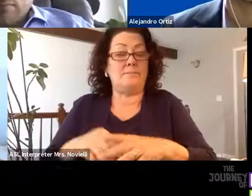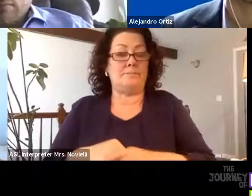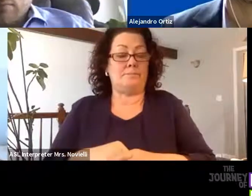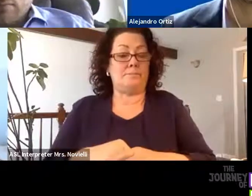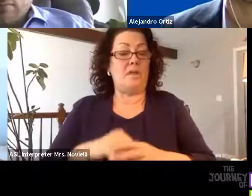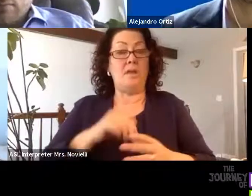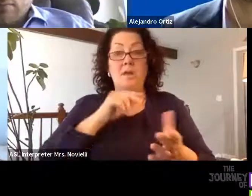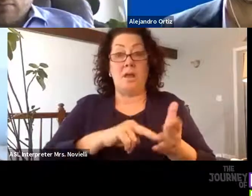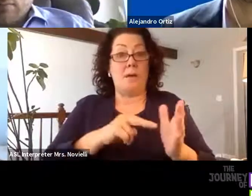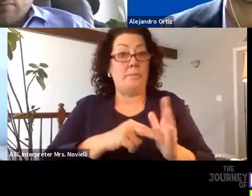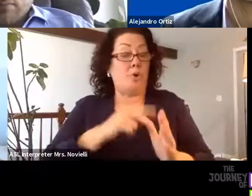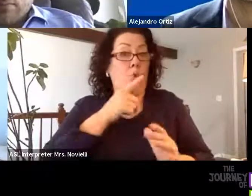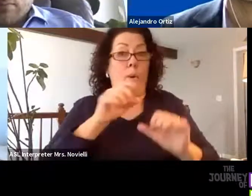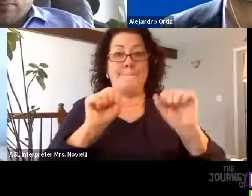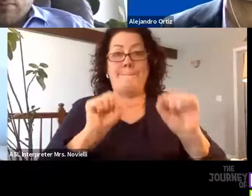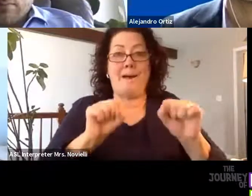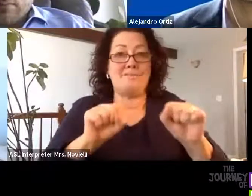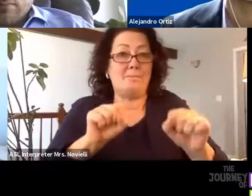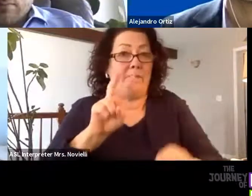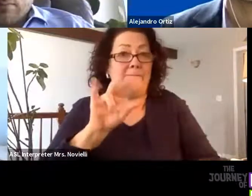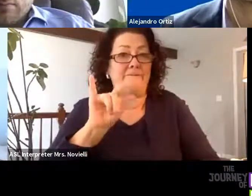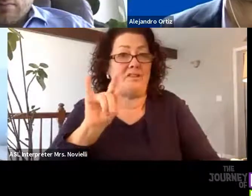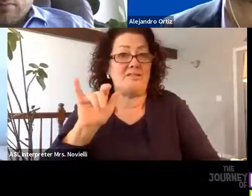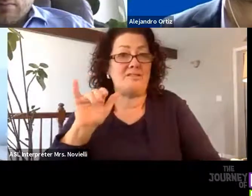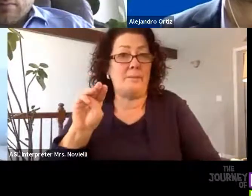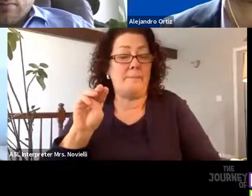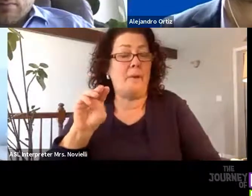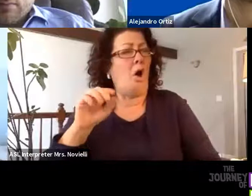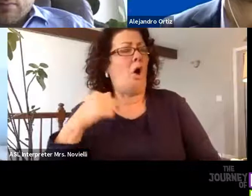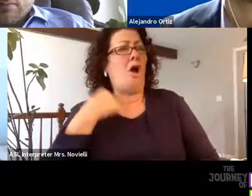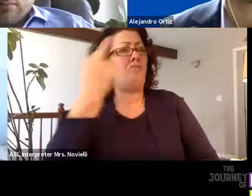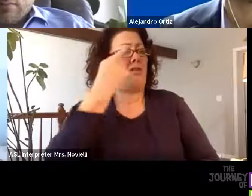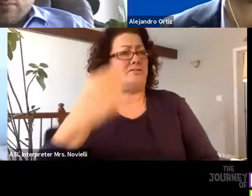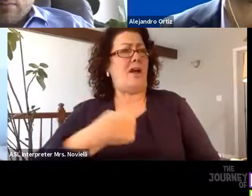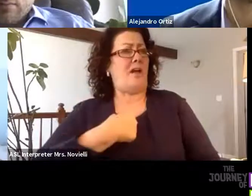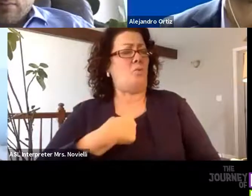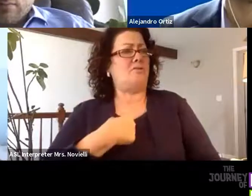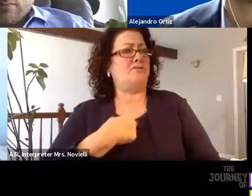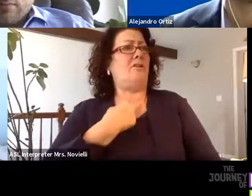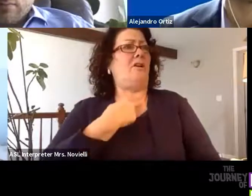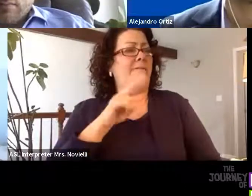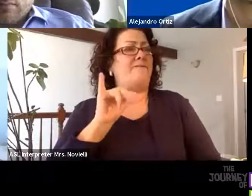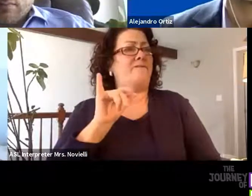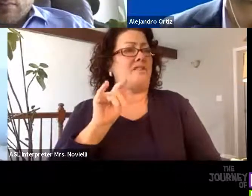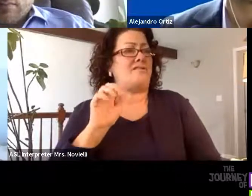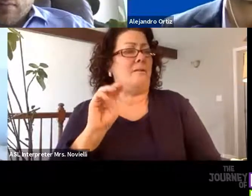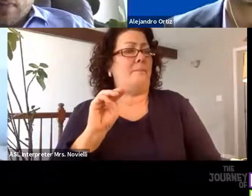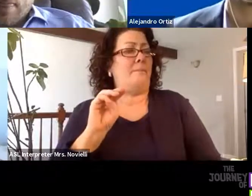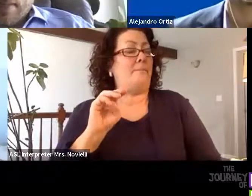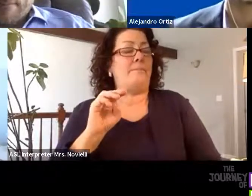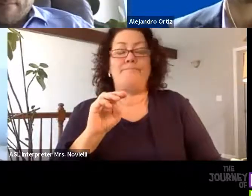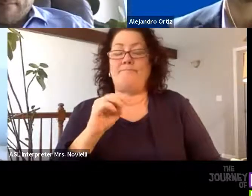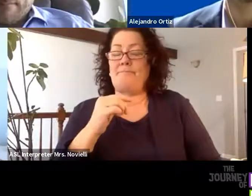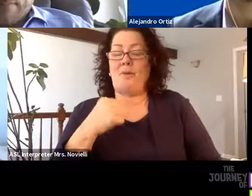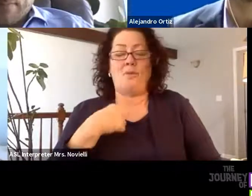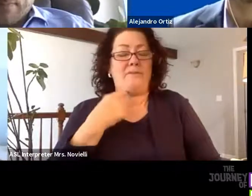a potential victim is going to realize that they've been victimized, because that's something we have said over and over again.